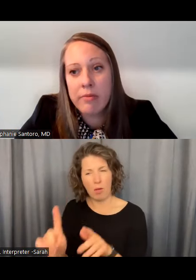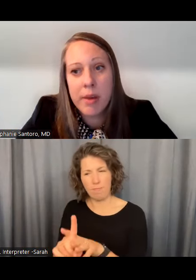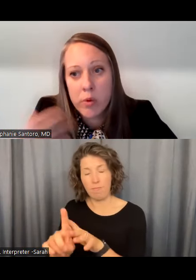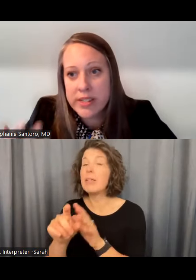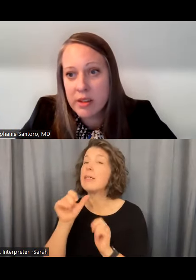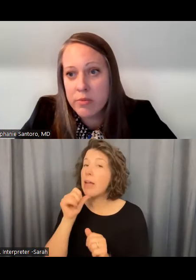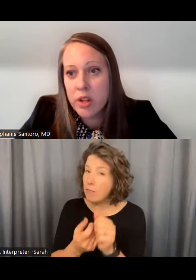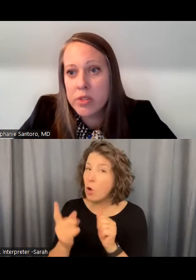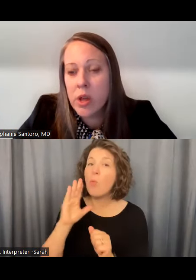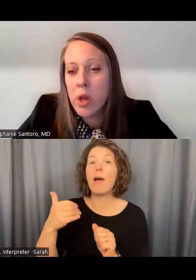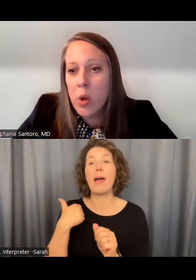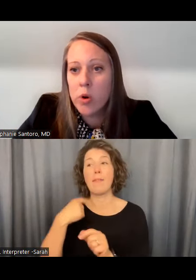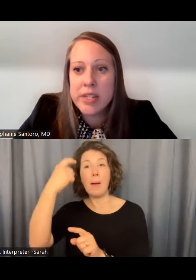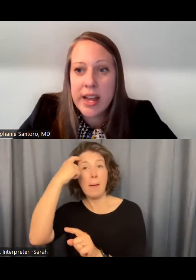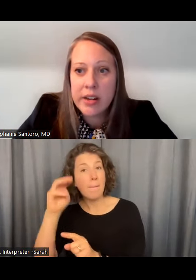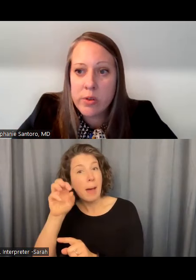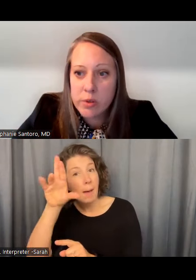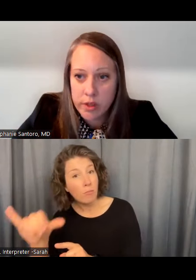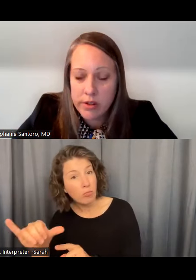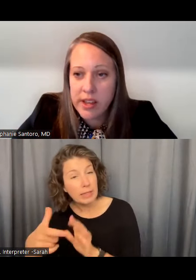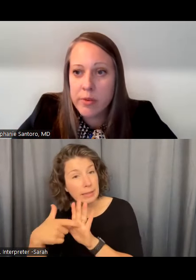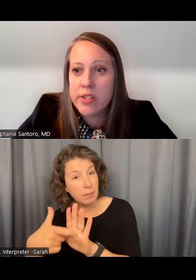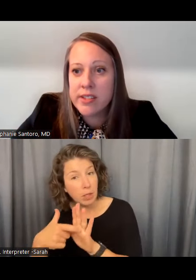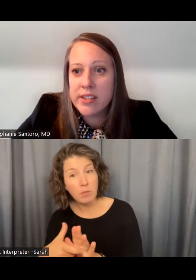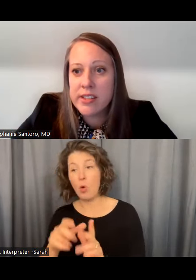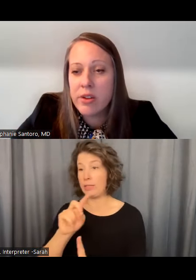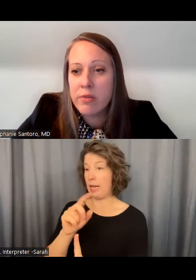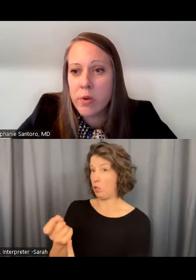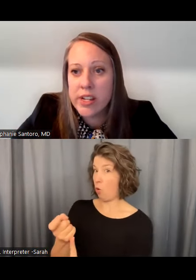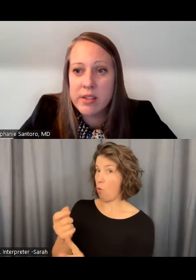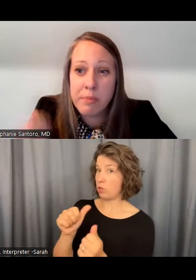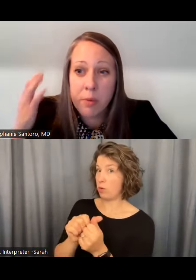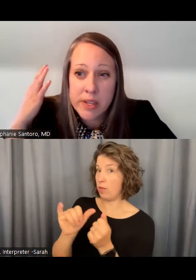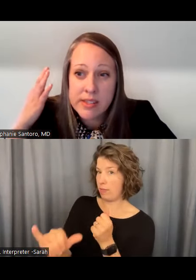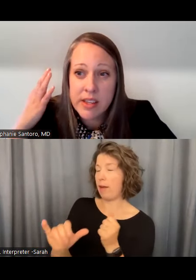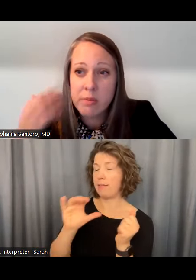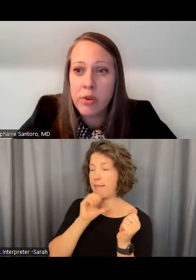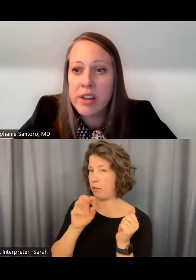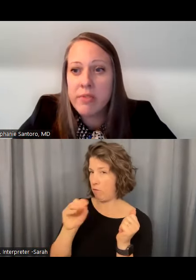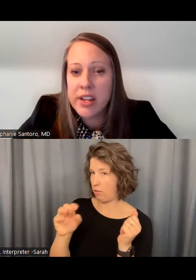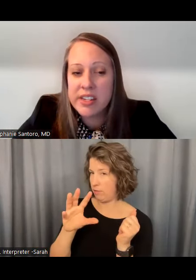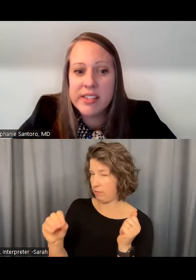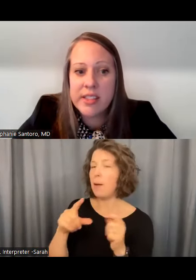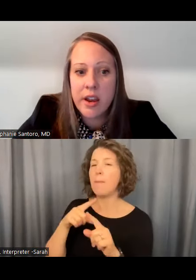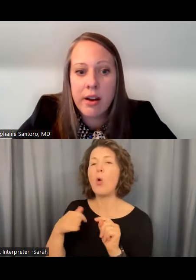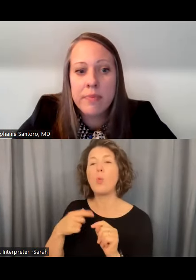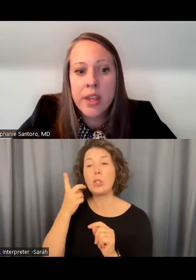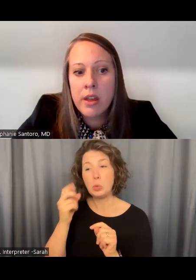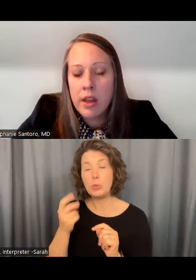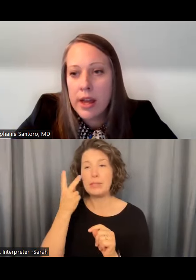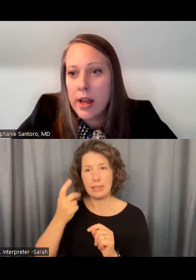will have memory symptoms or be diagnosed with Alzheimer's disease in their 40s, but we see the brain findings